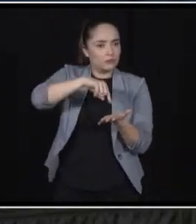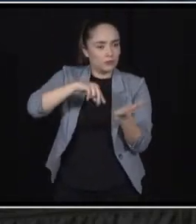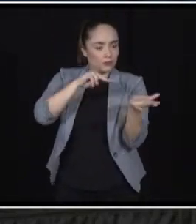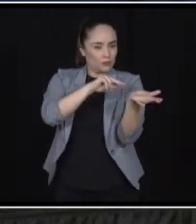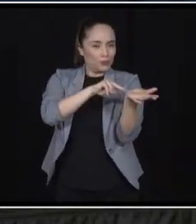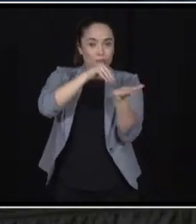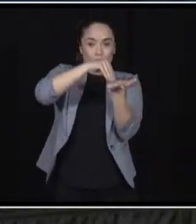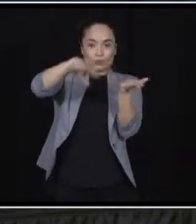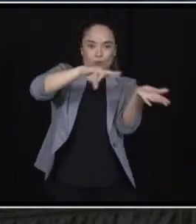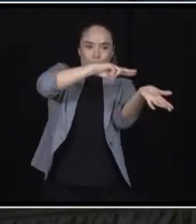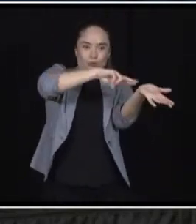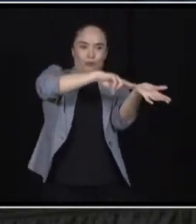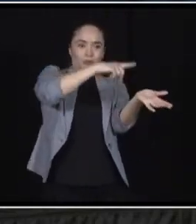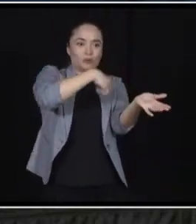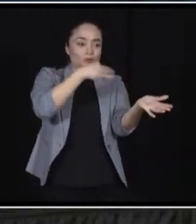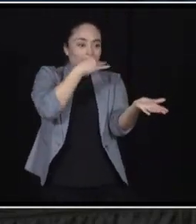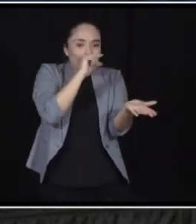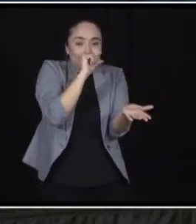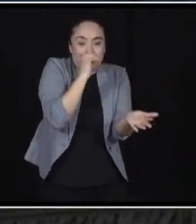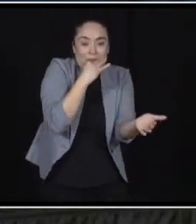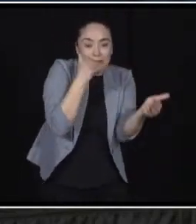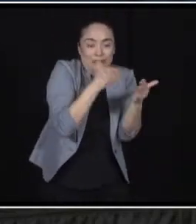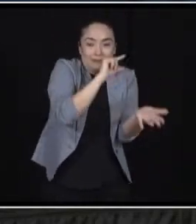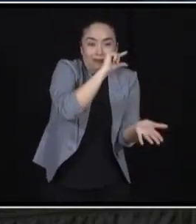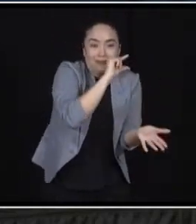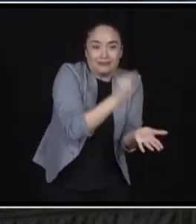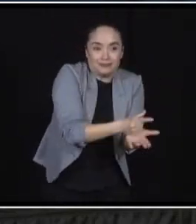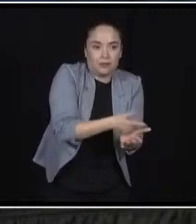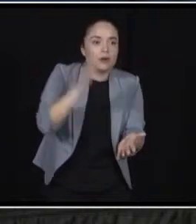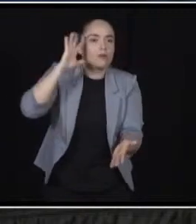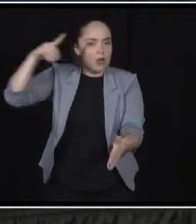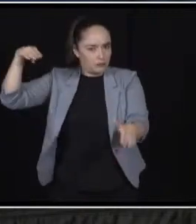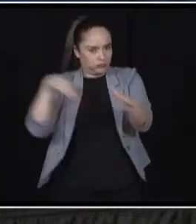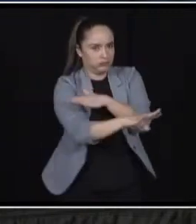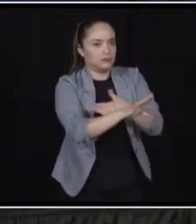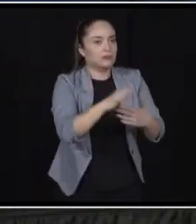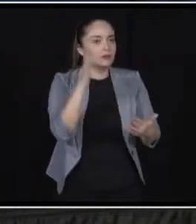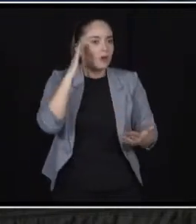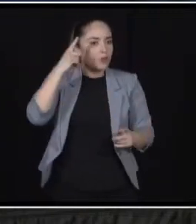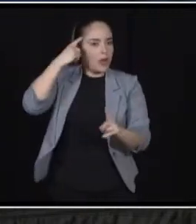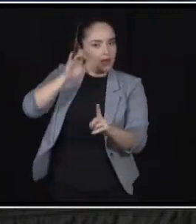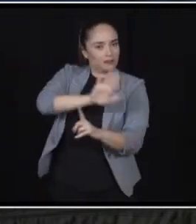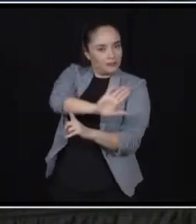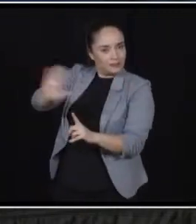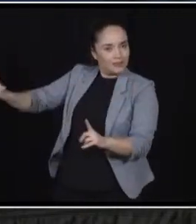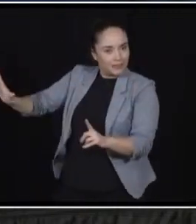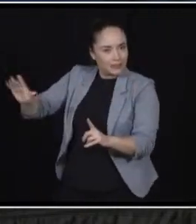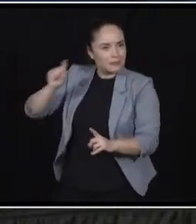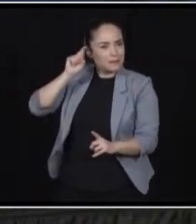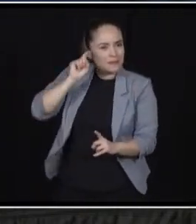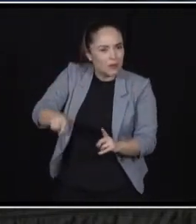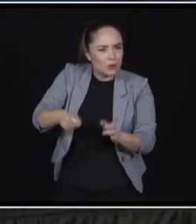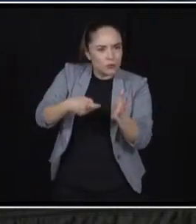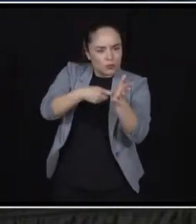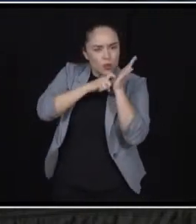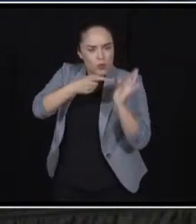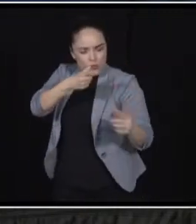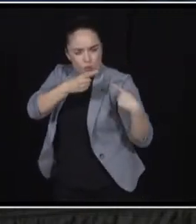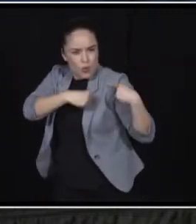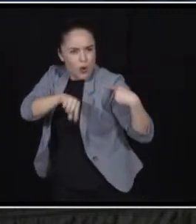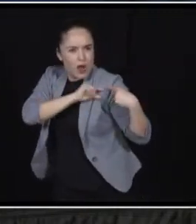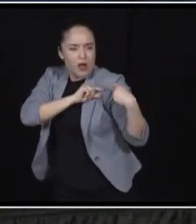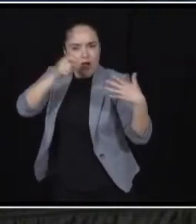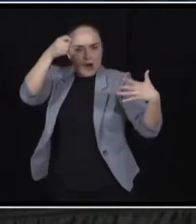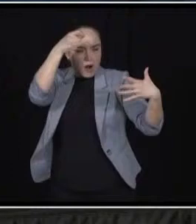last year of nursing. In addition to the work that they need to do for their qualifications, they're also being paid to do extra hours